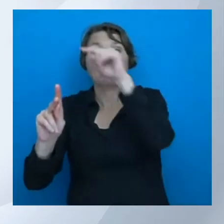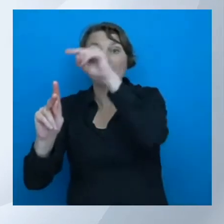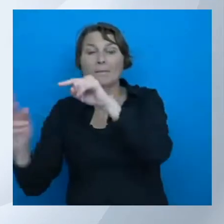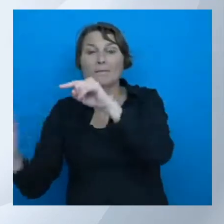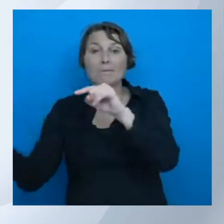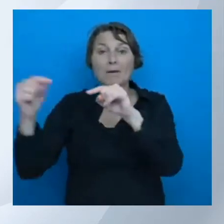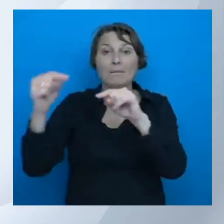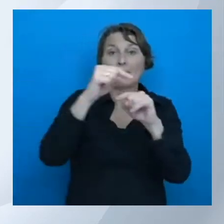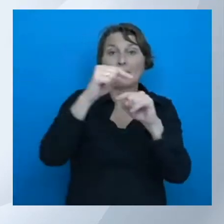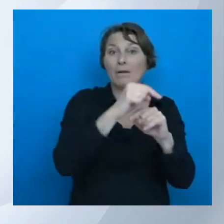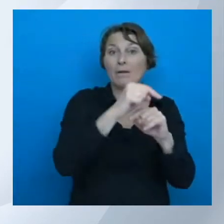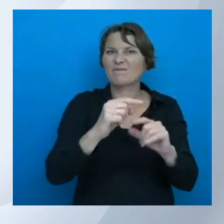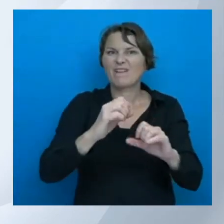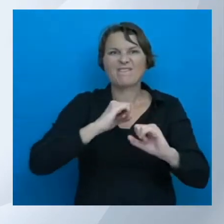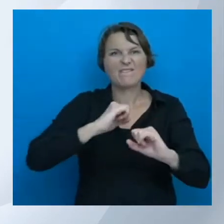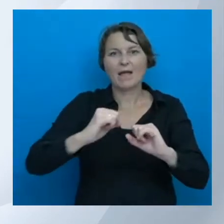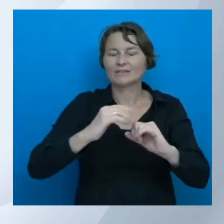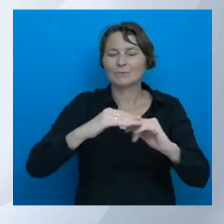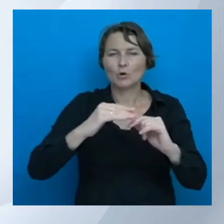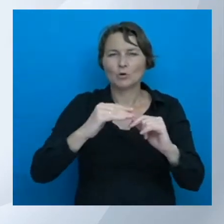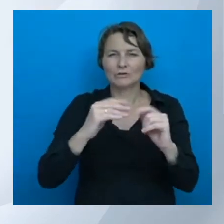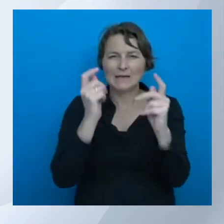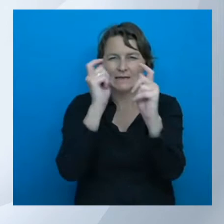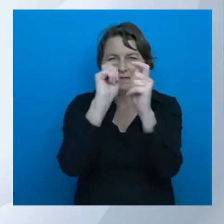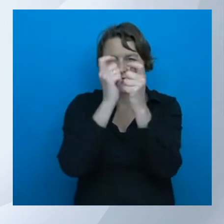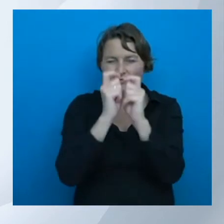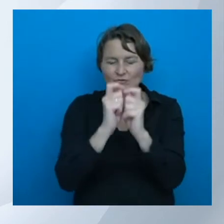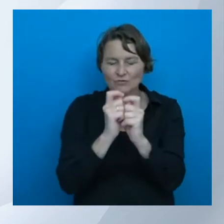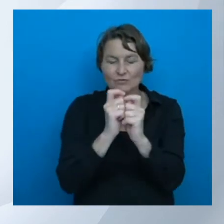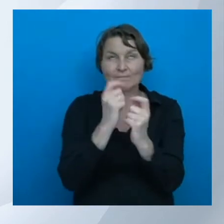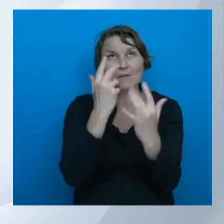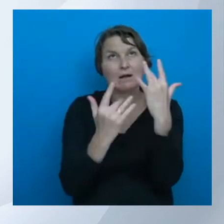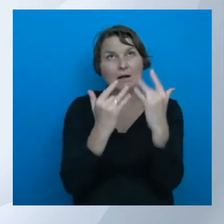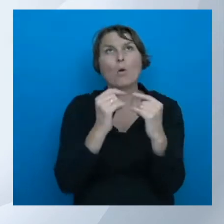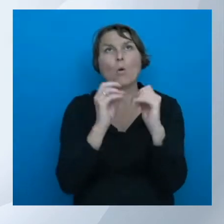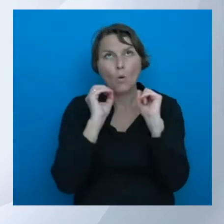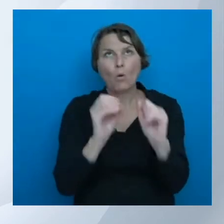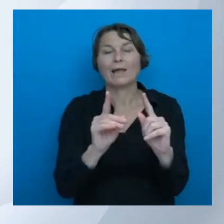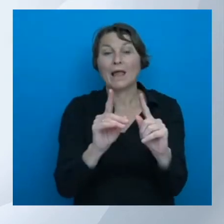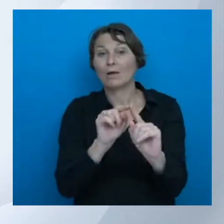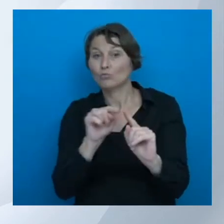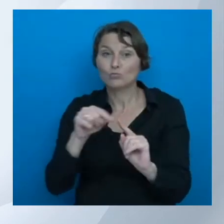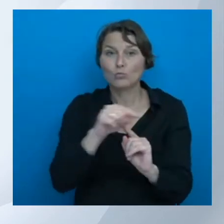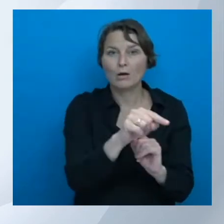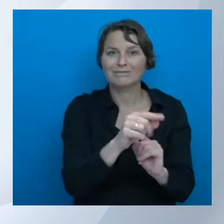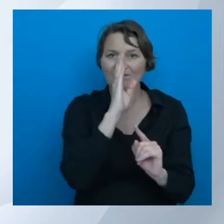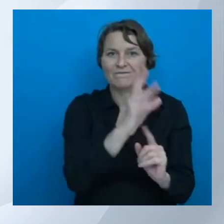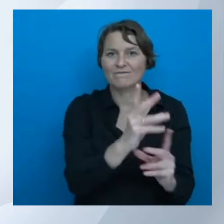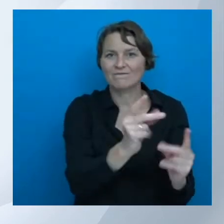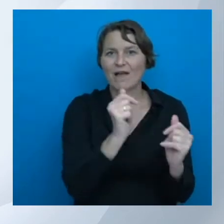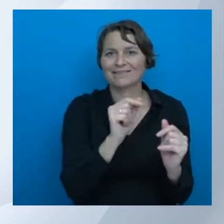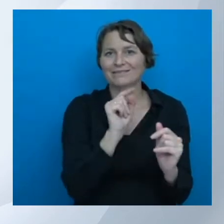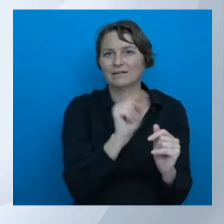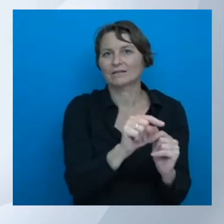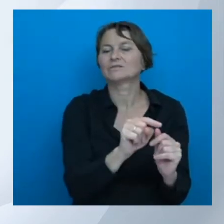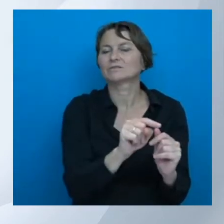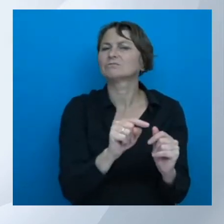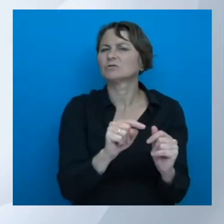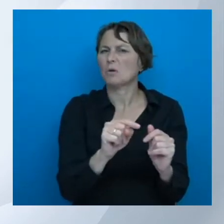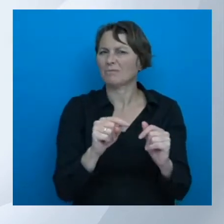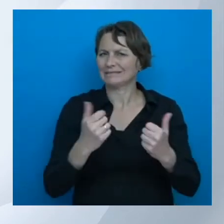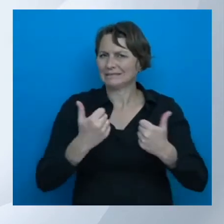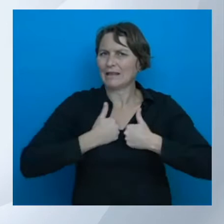that through the internal network, through their internal fiber network. This means that you have